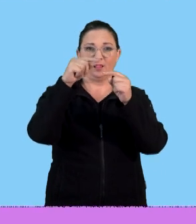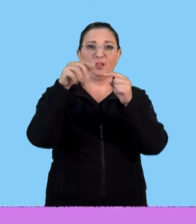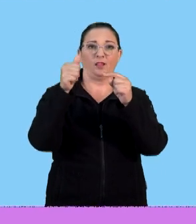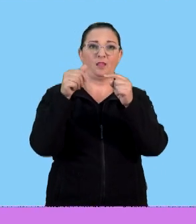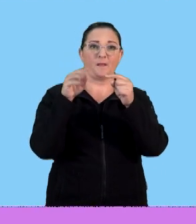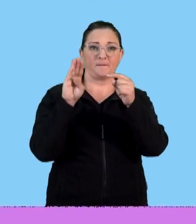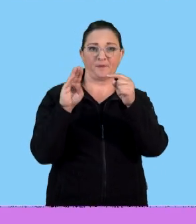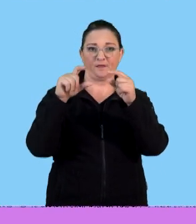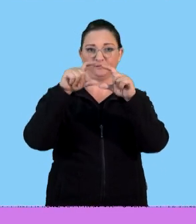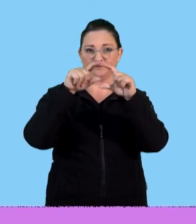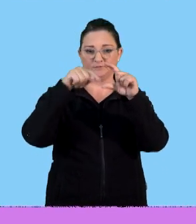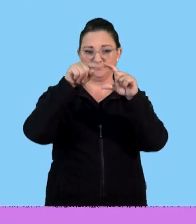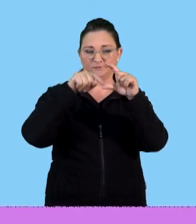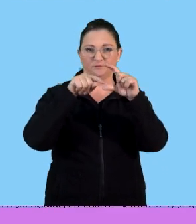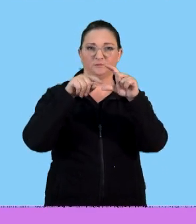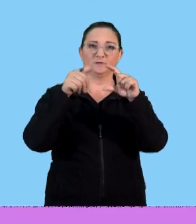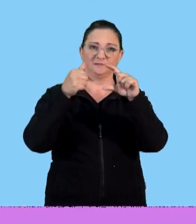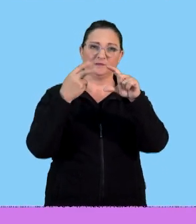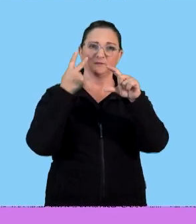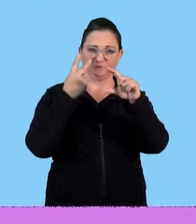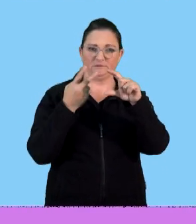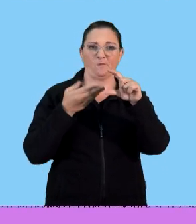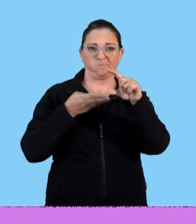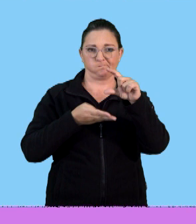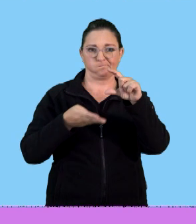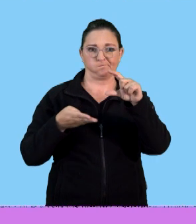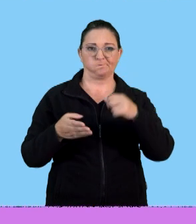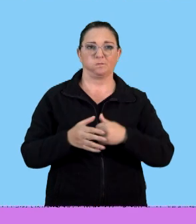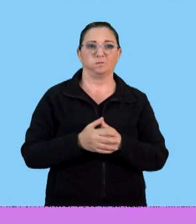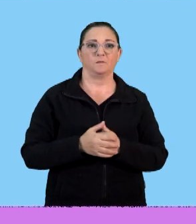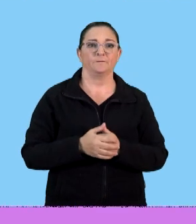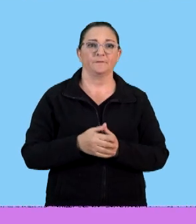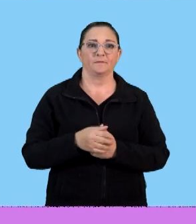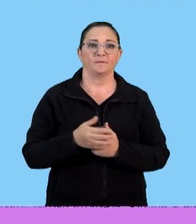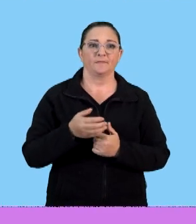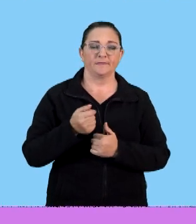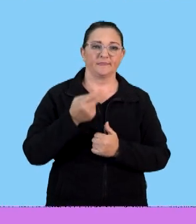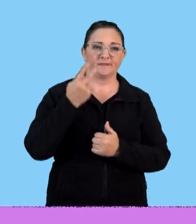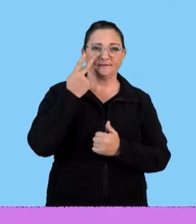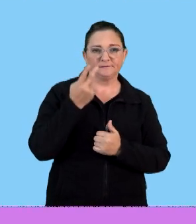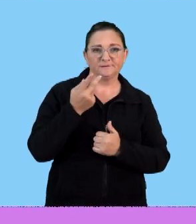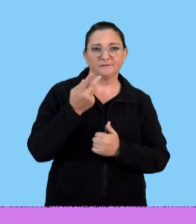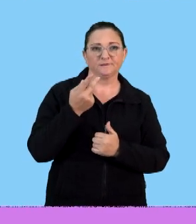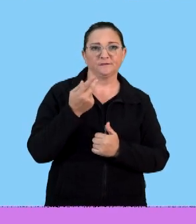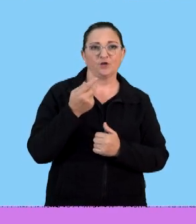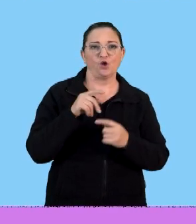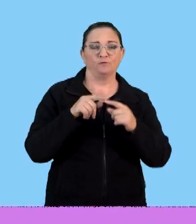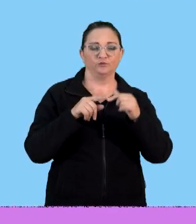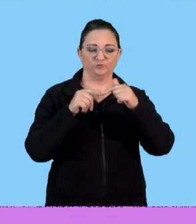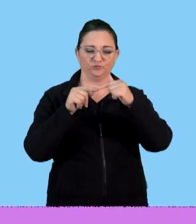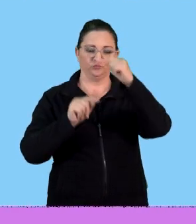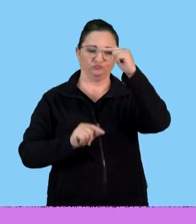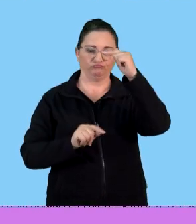the length here or width is B, and so on, right? It's labeled. We can also see if we look at the length here, for example,